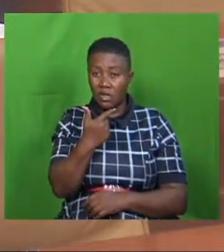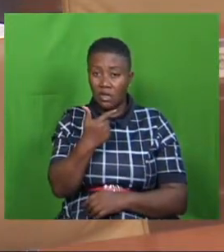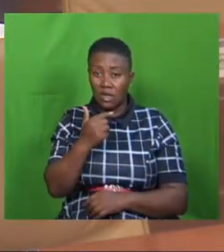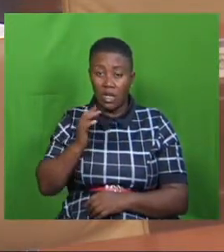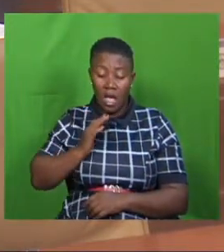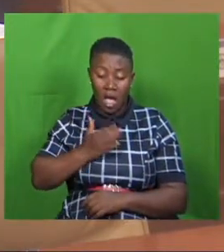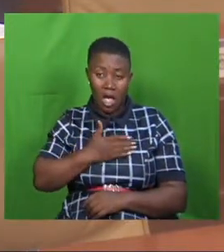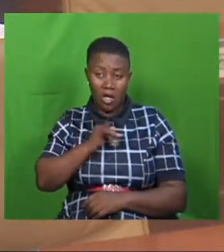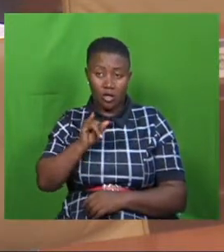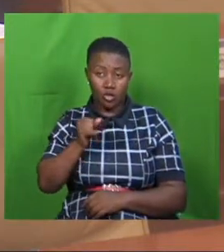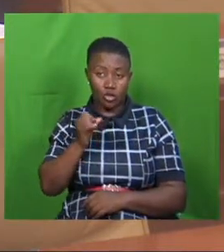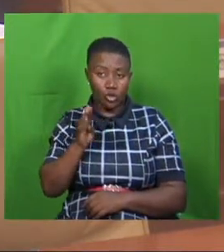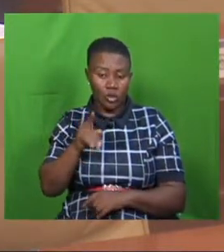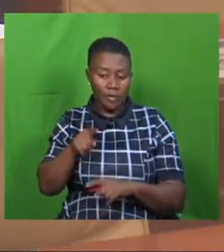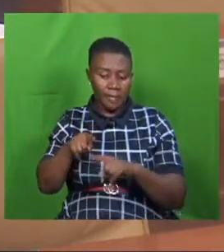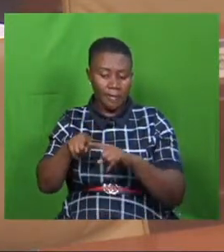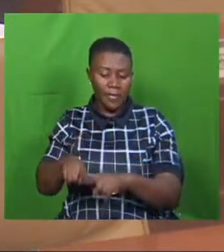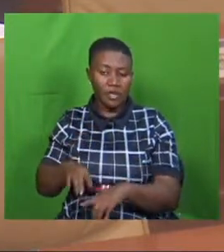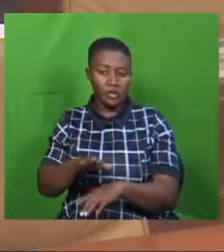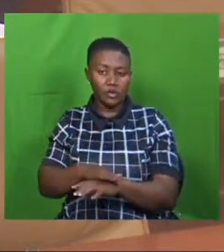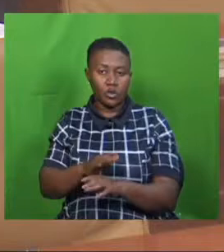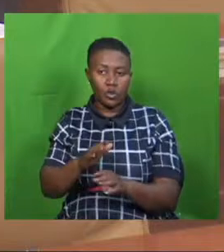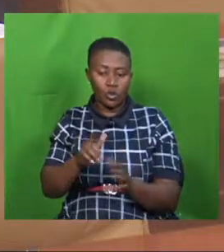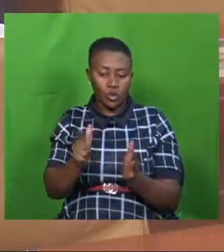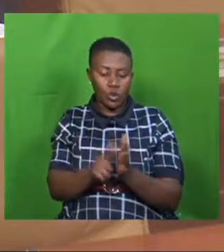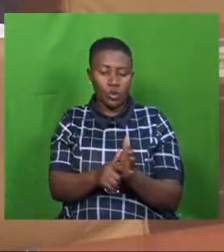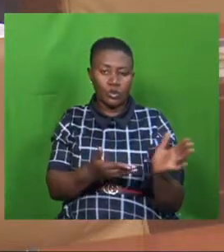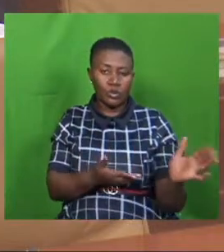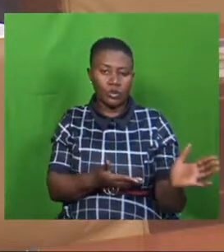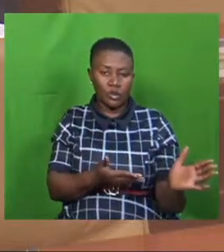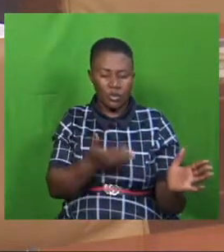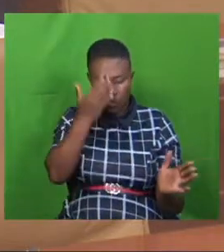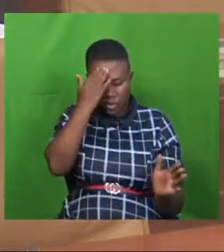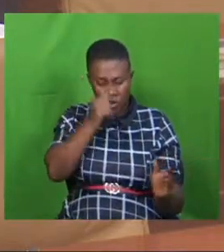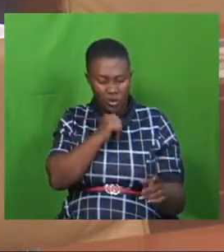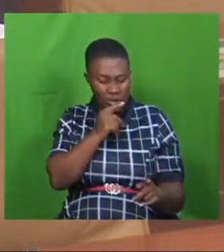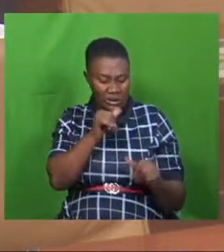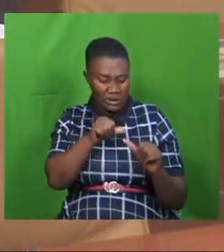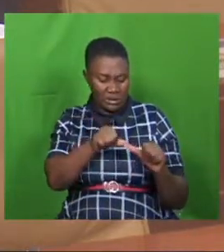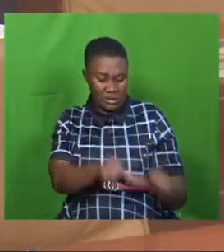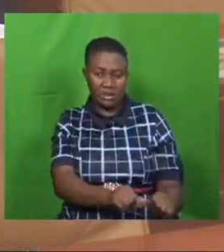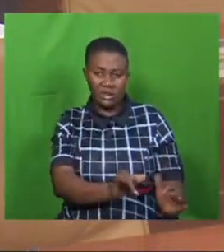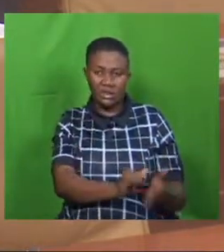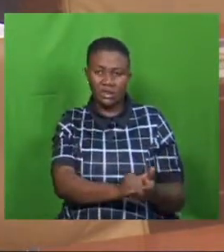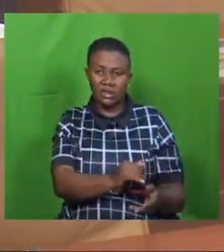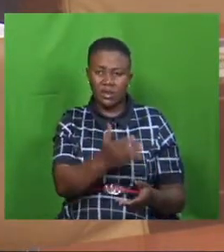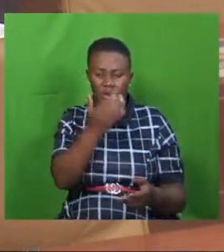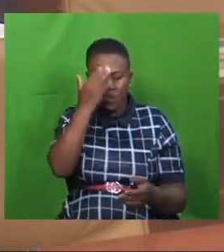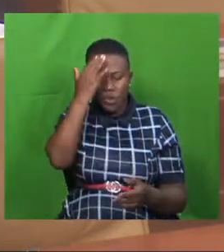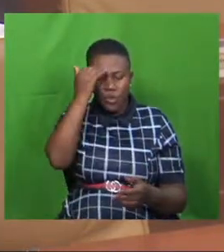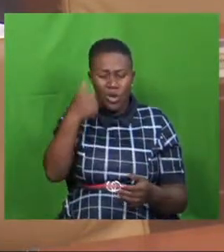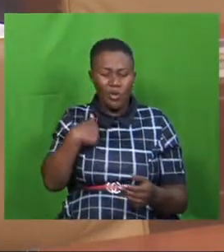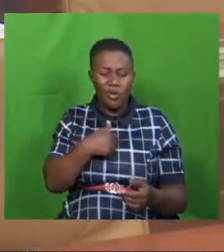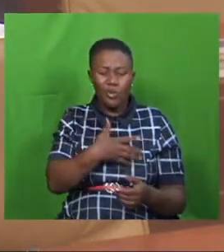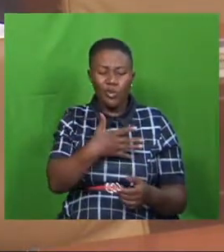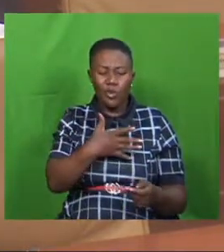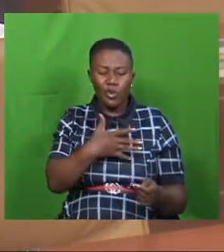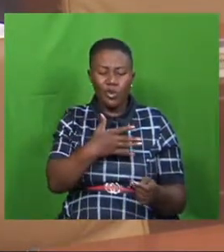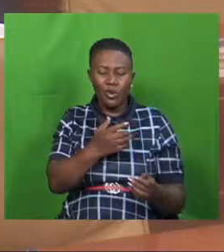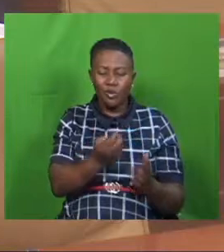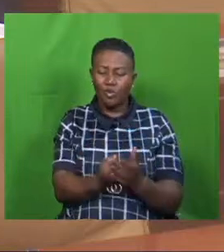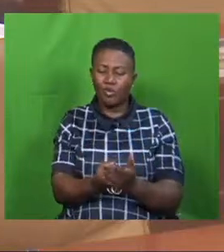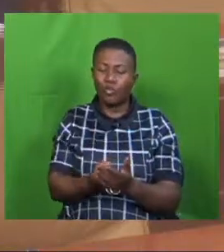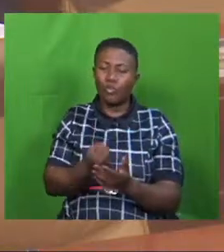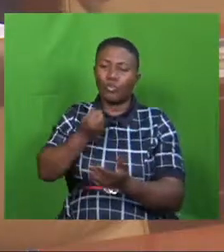charter. So why don't we restrict ourselves to the charter? Why do we want to stray into